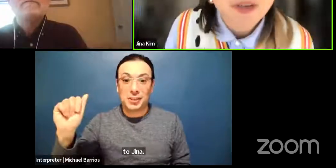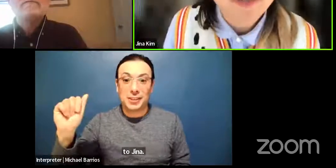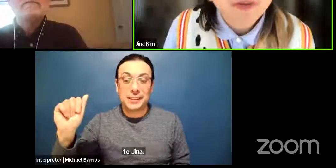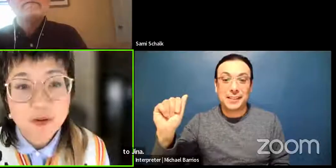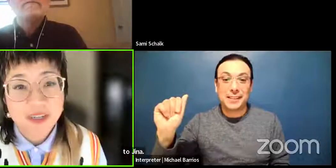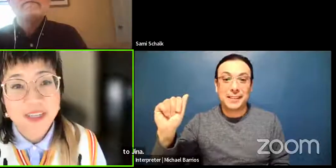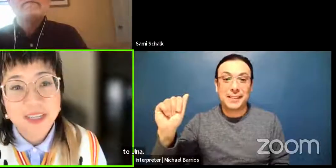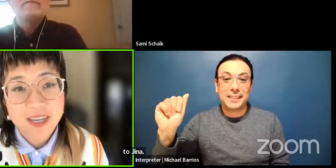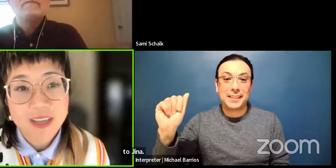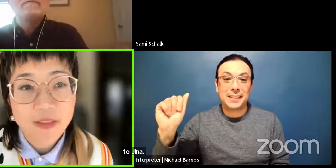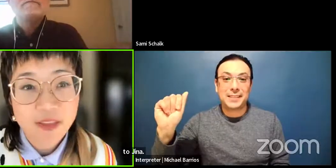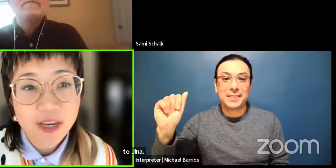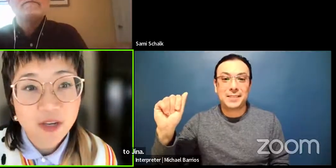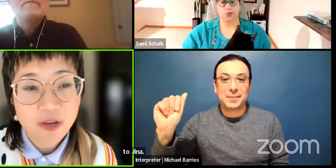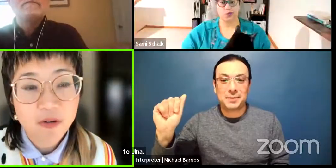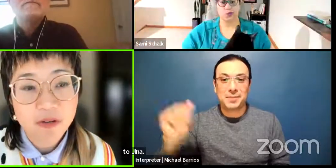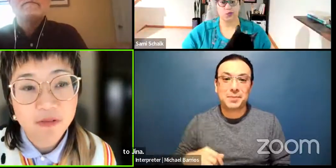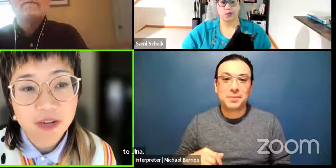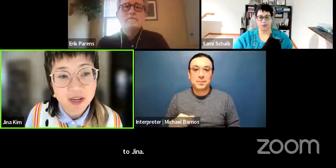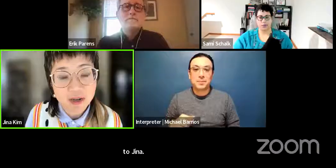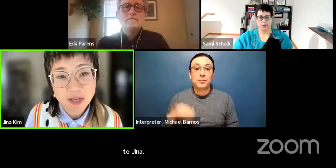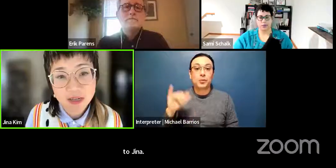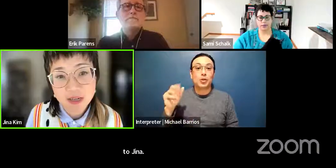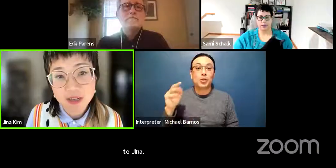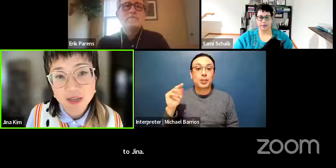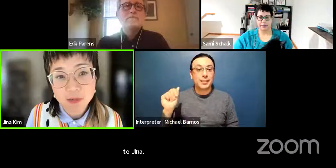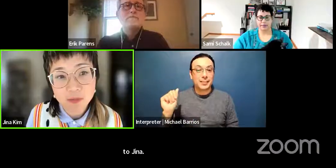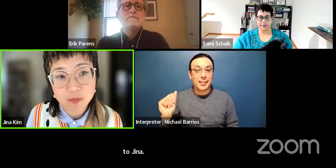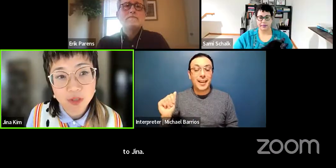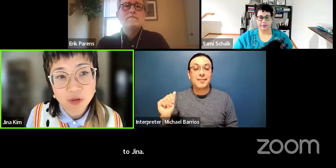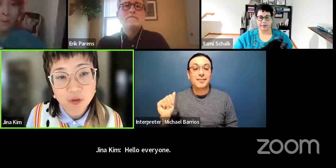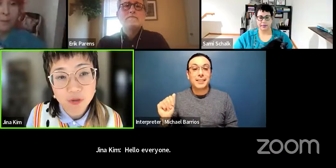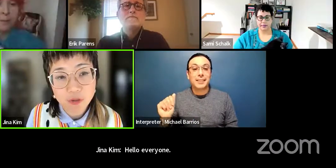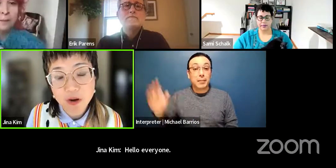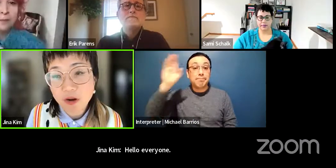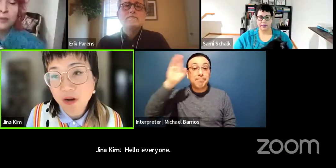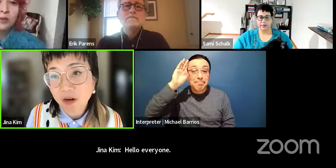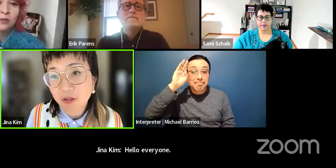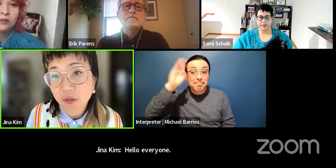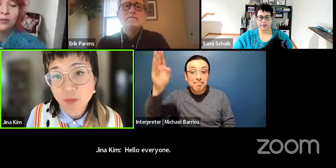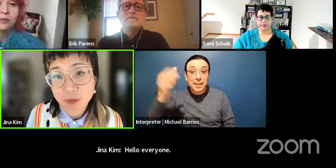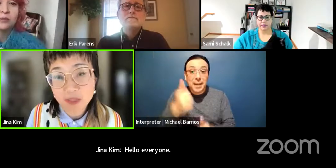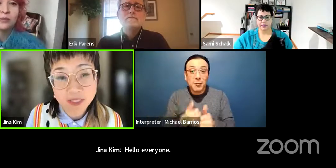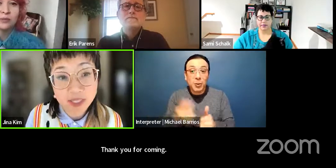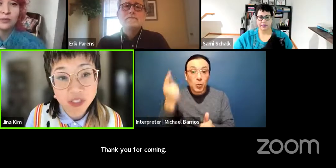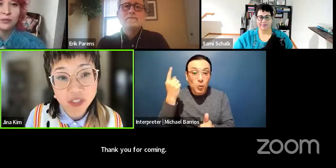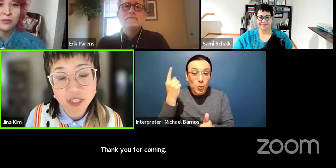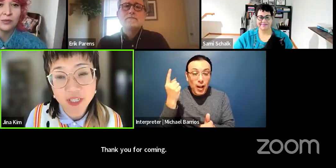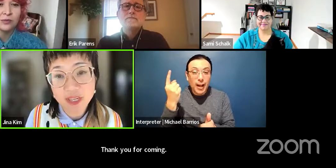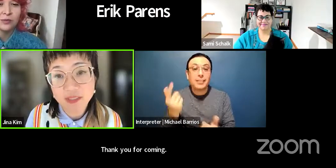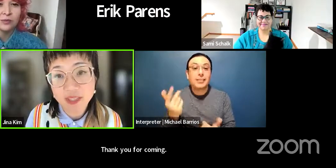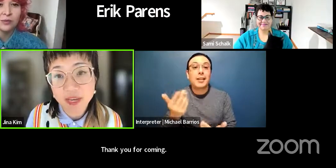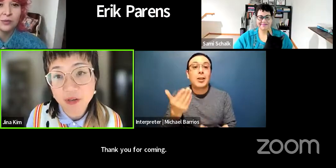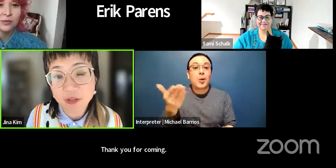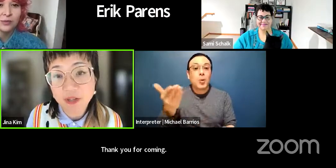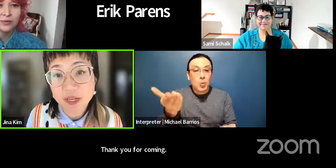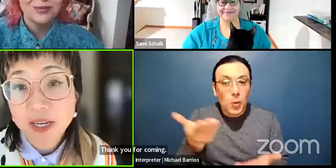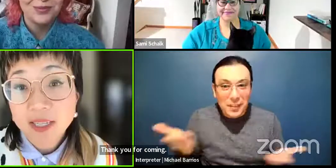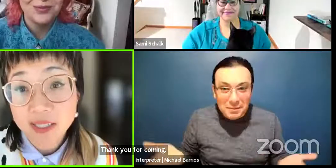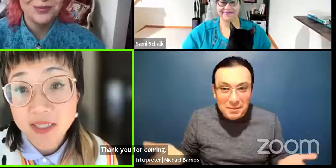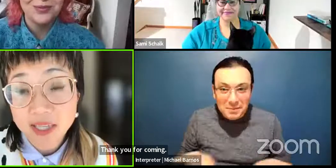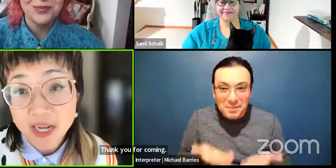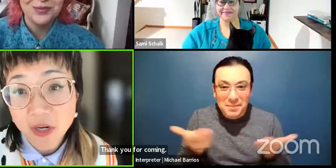Hello, everyone, and thank you all for coming. So our joint presentation is